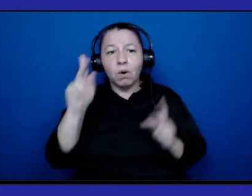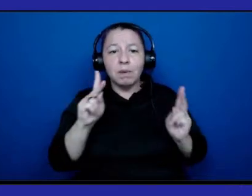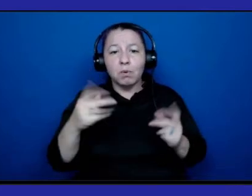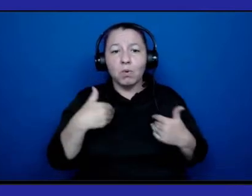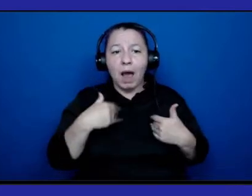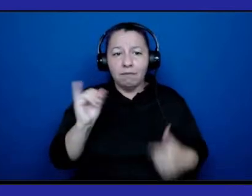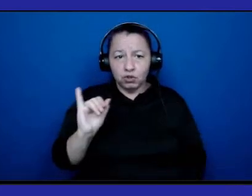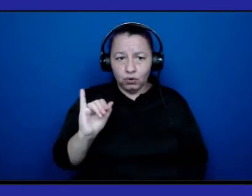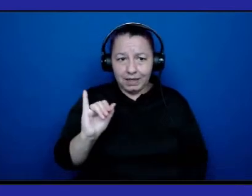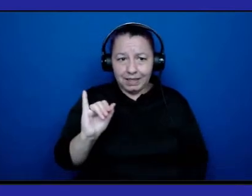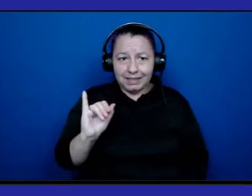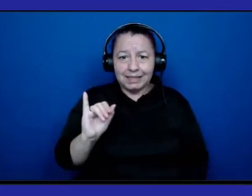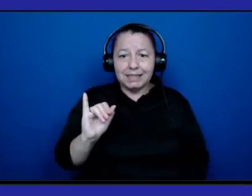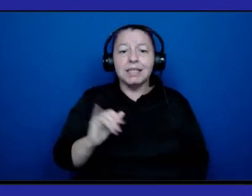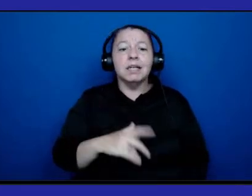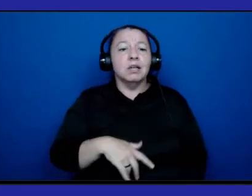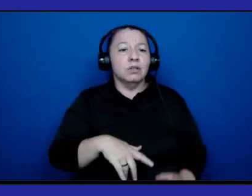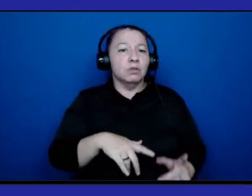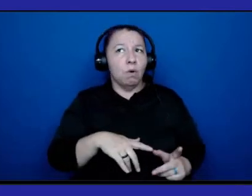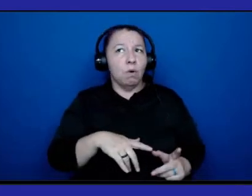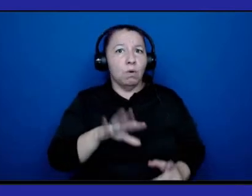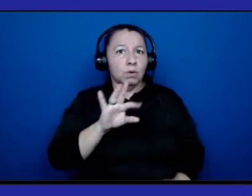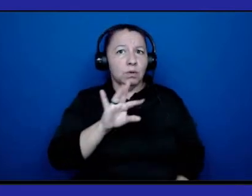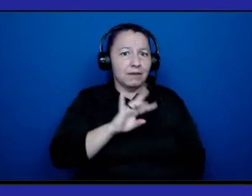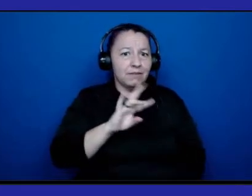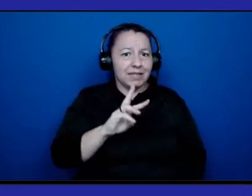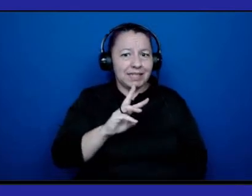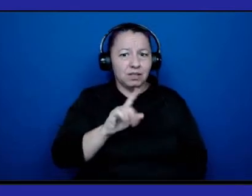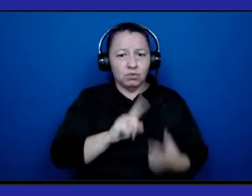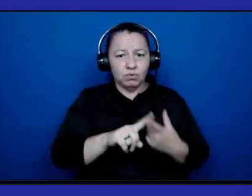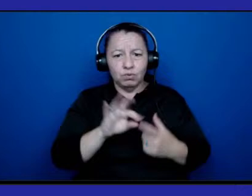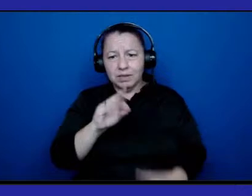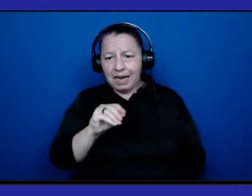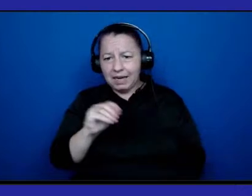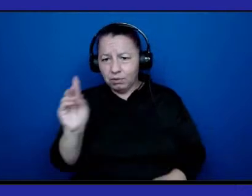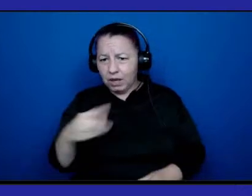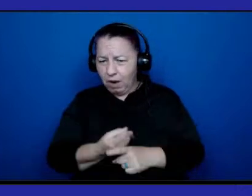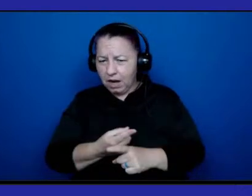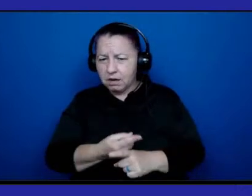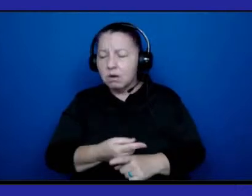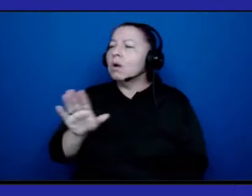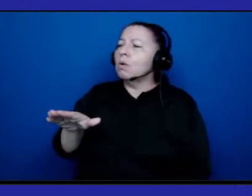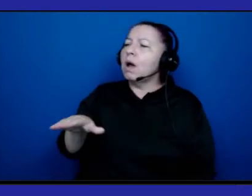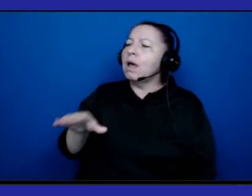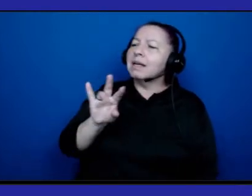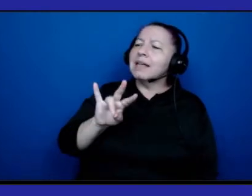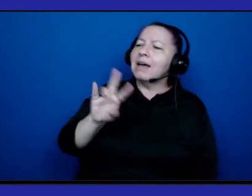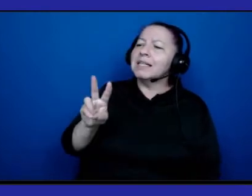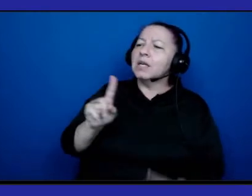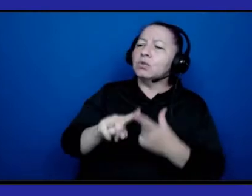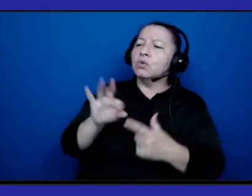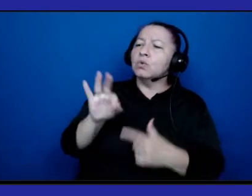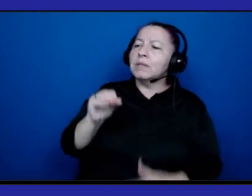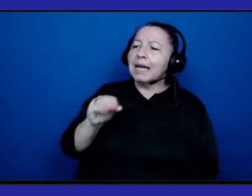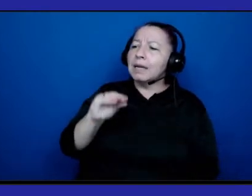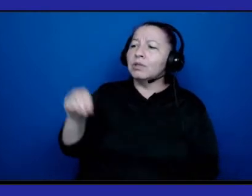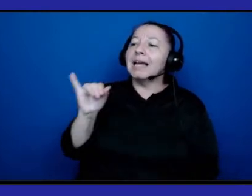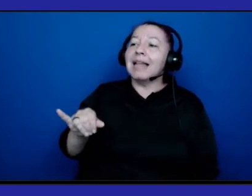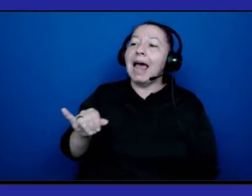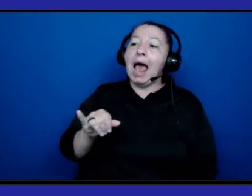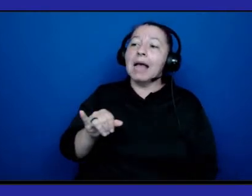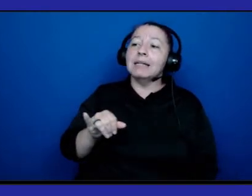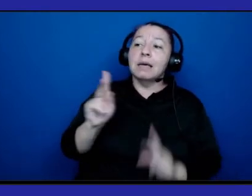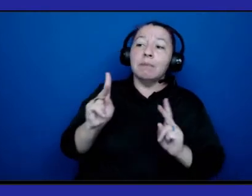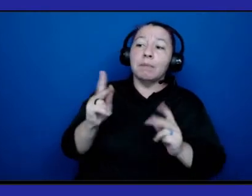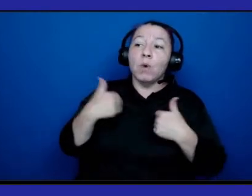from 76 to 90%. Is that the right figure? The 76 to 90 is either insured or on financial assistance. So